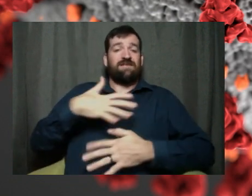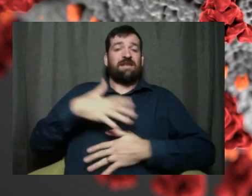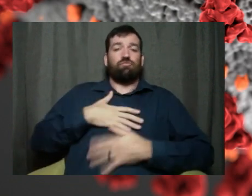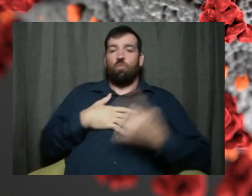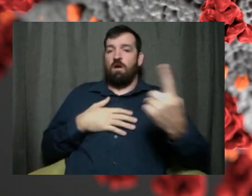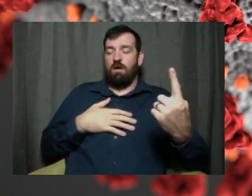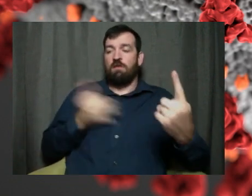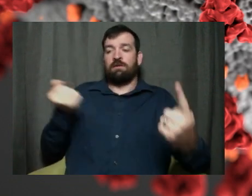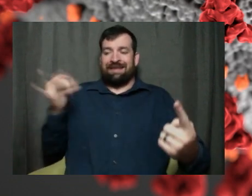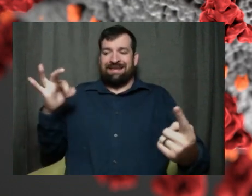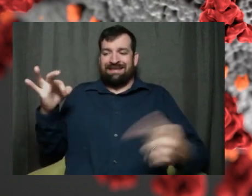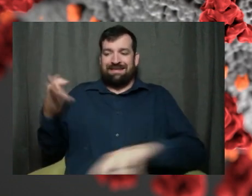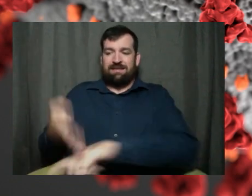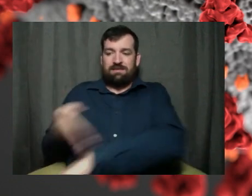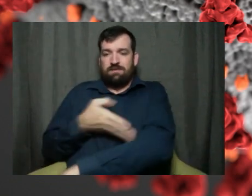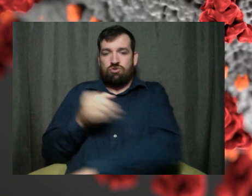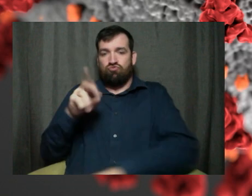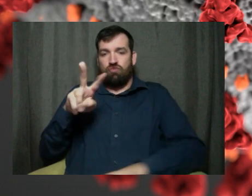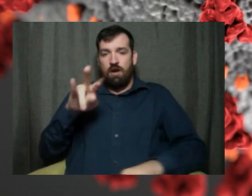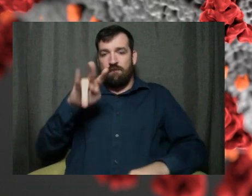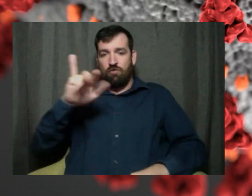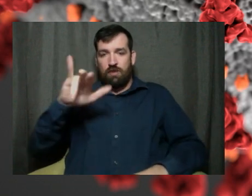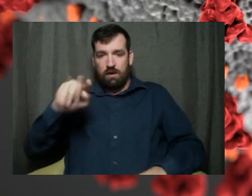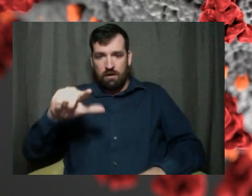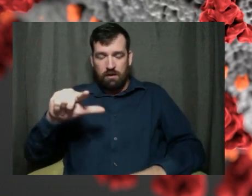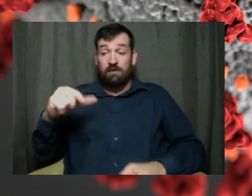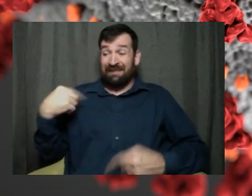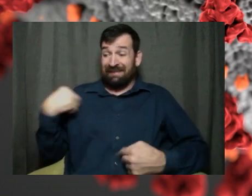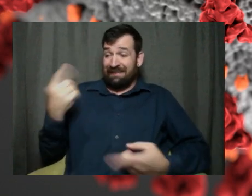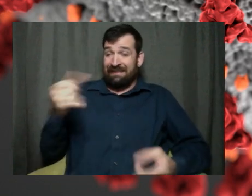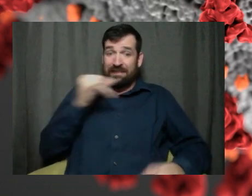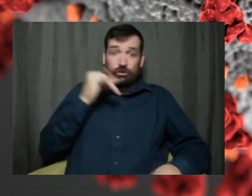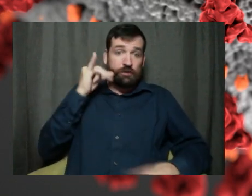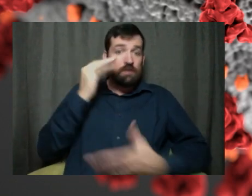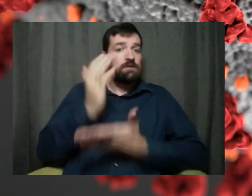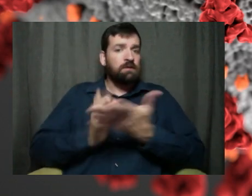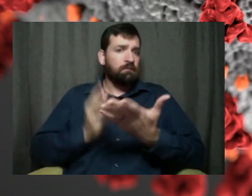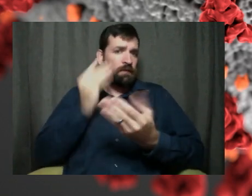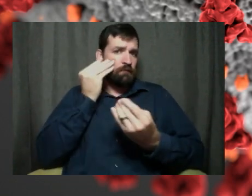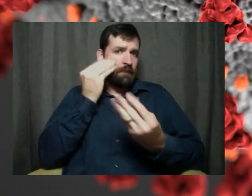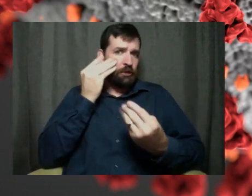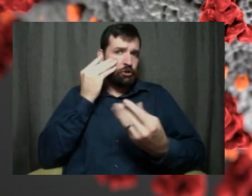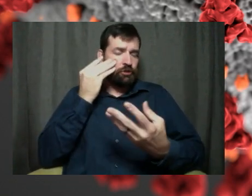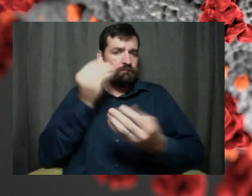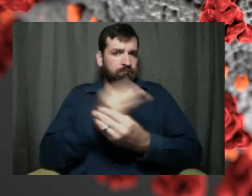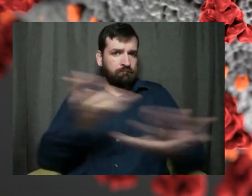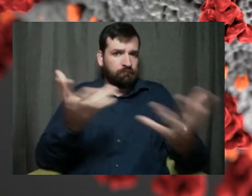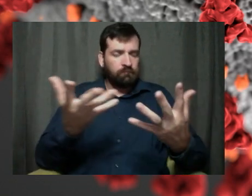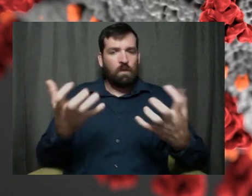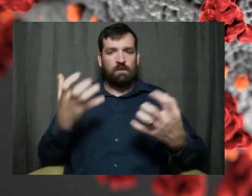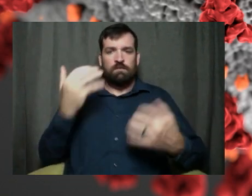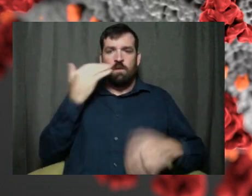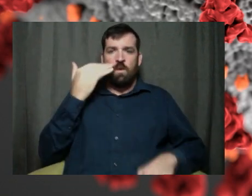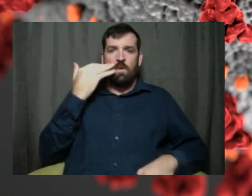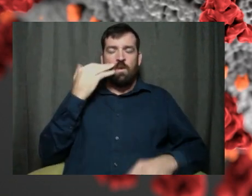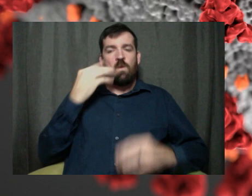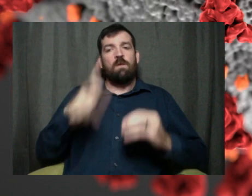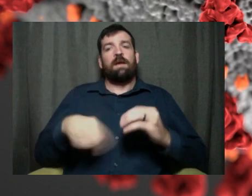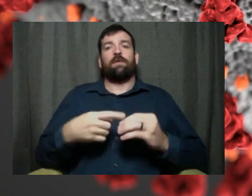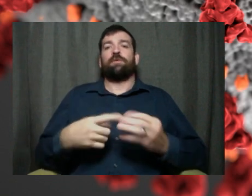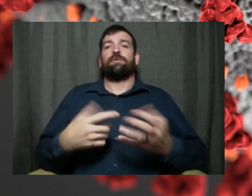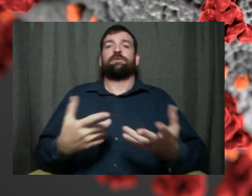note from yesterday, we have some information that people, really like to hear about as far as